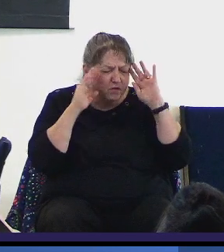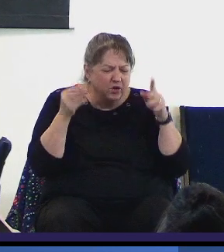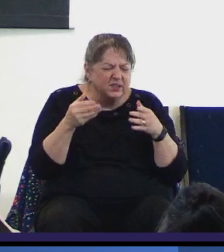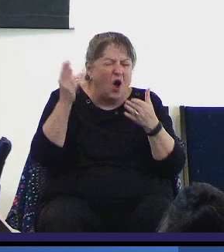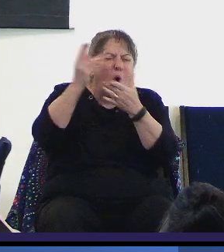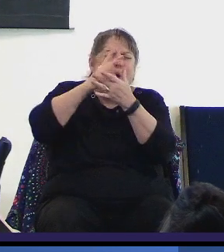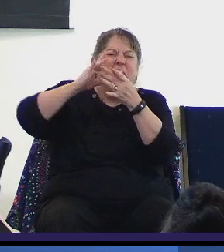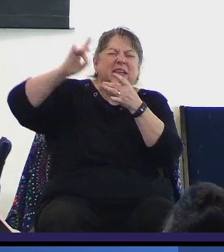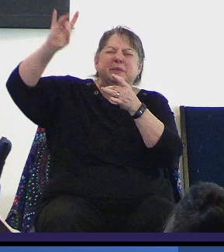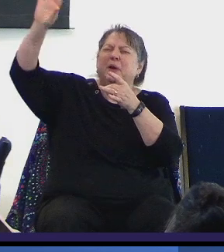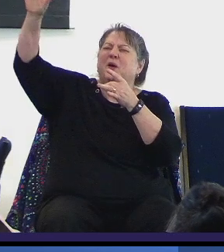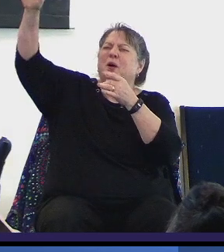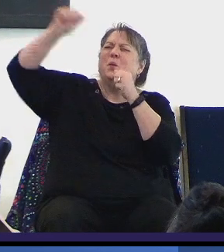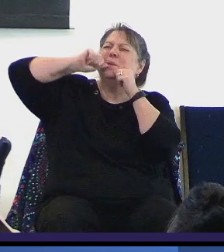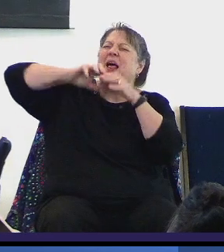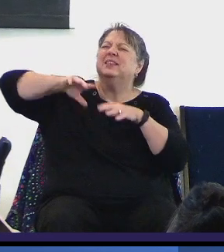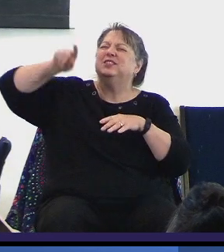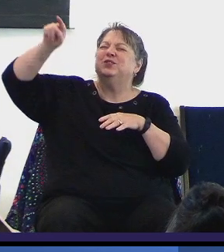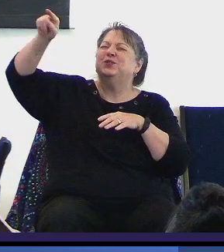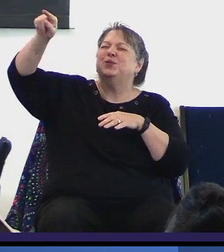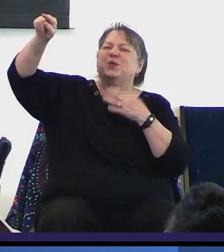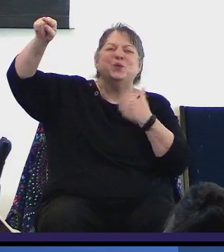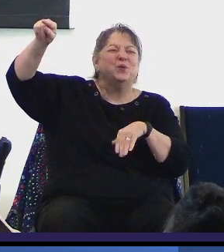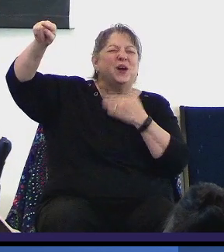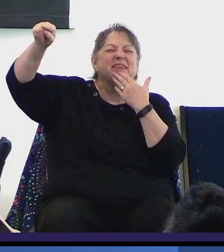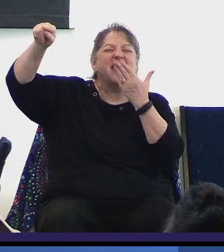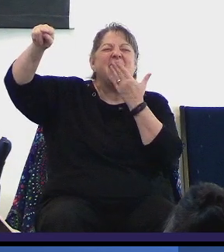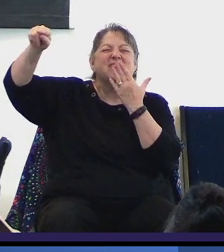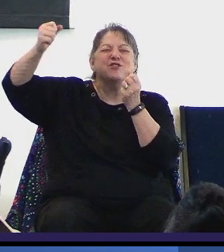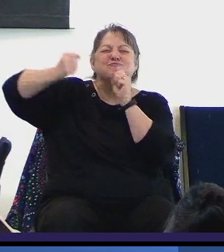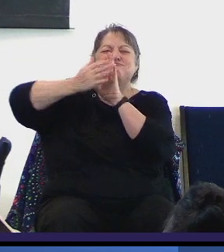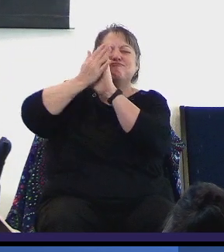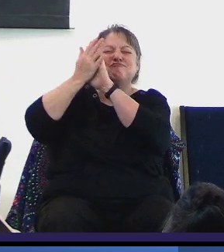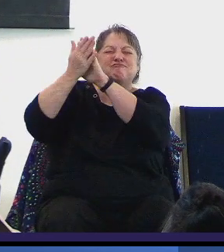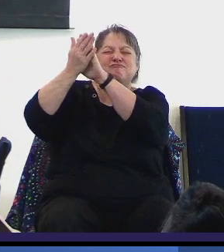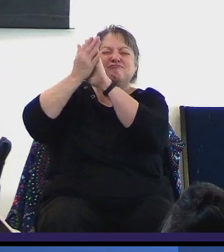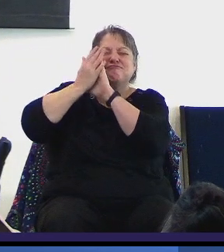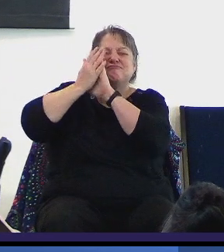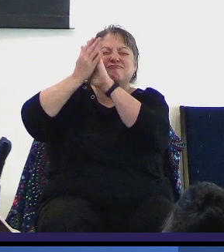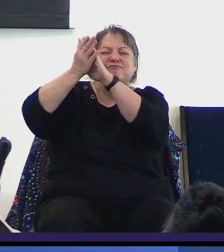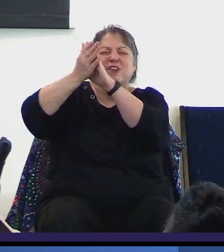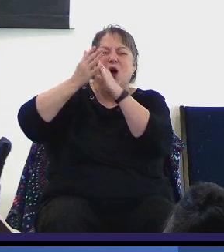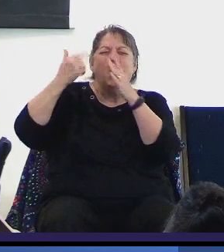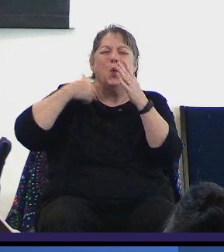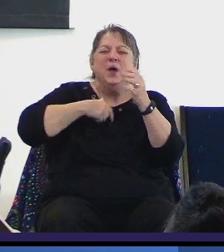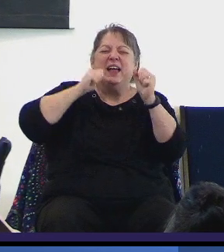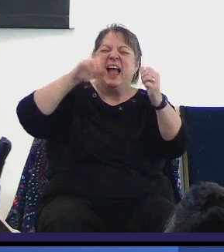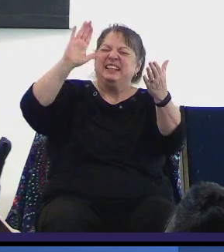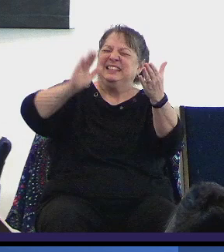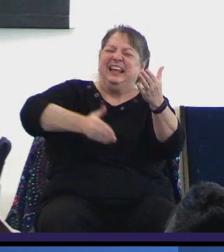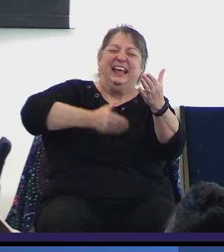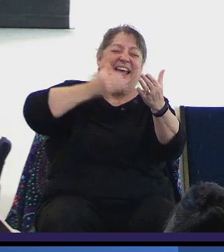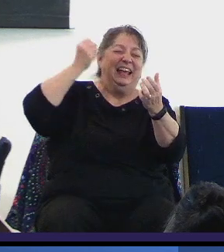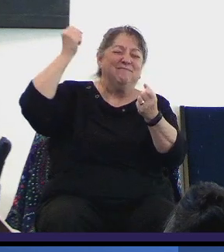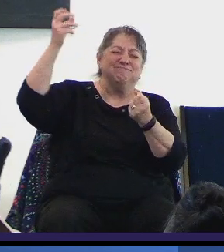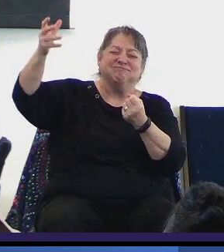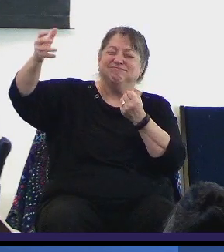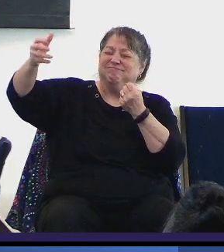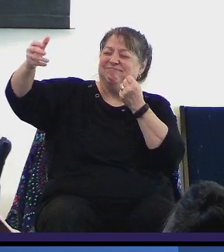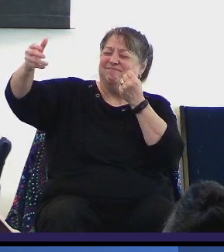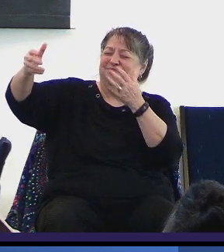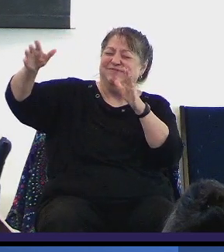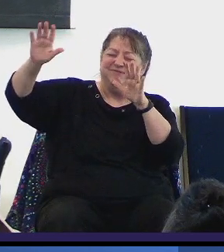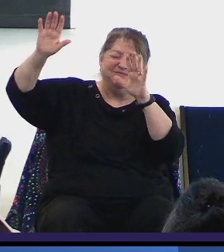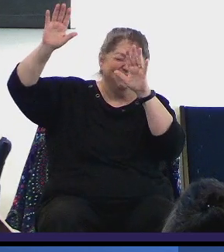Spirit of God, we bless you and praise you this morning for your presence. Thank you that we can freely sing songs to you. And that those songs, not